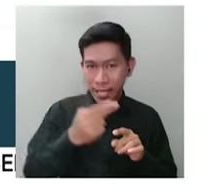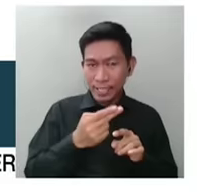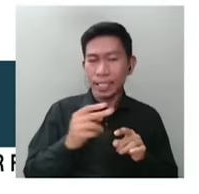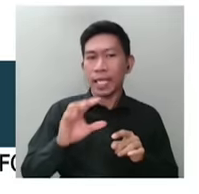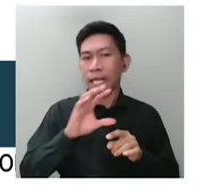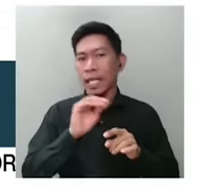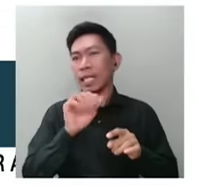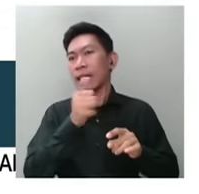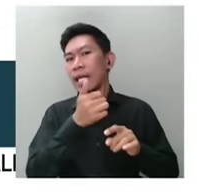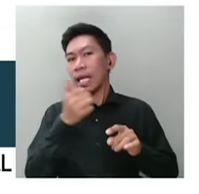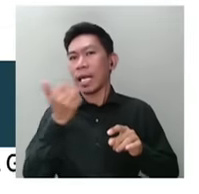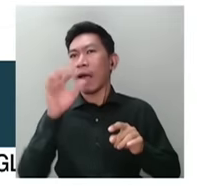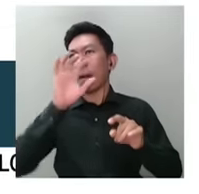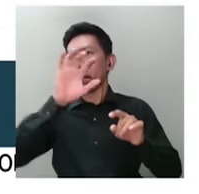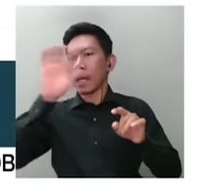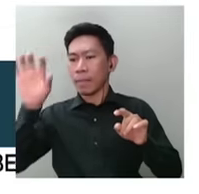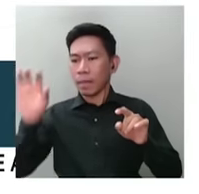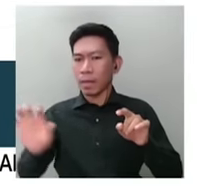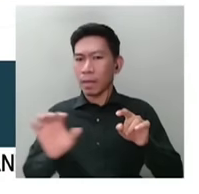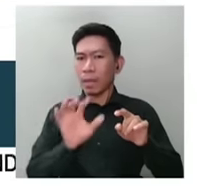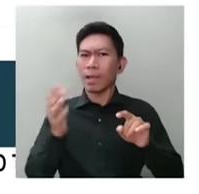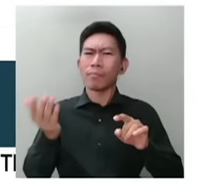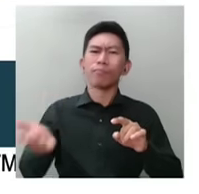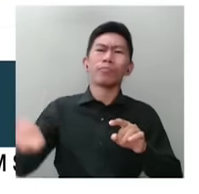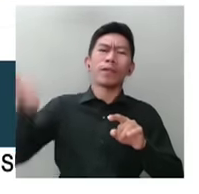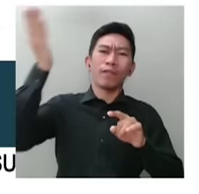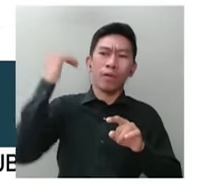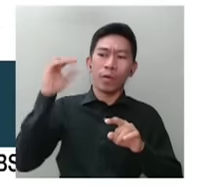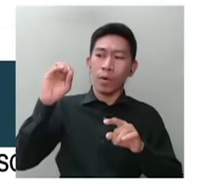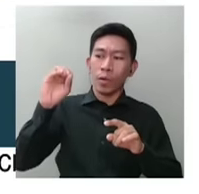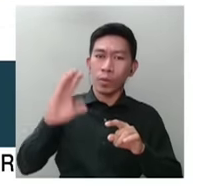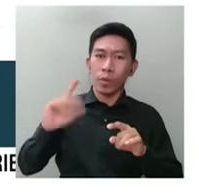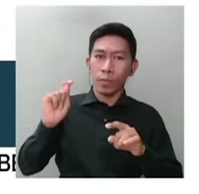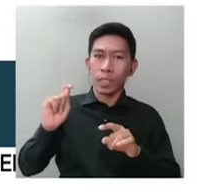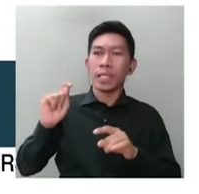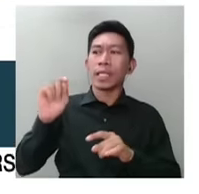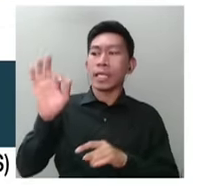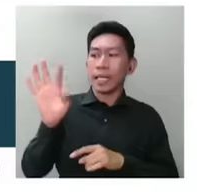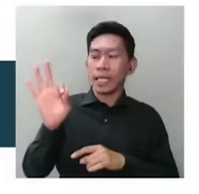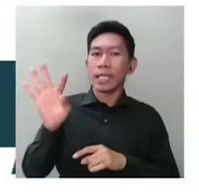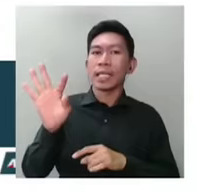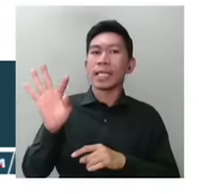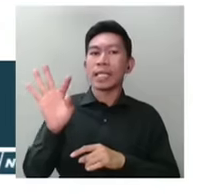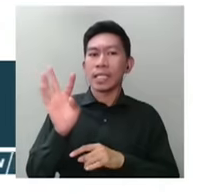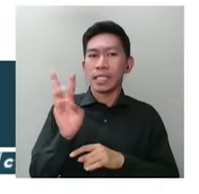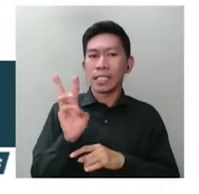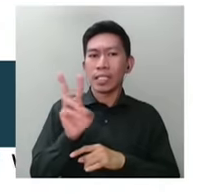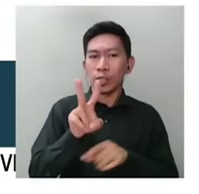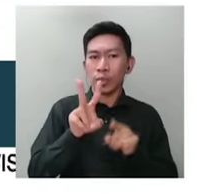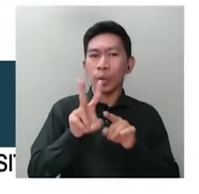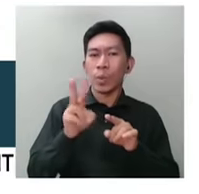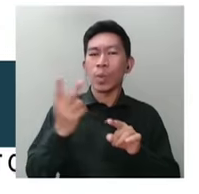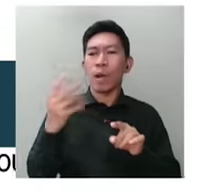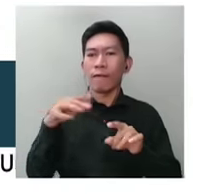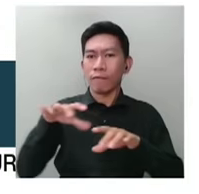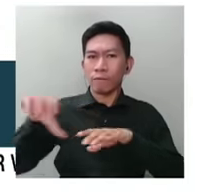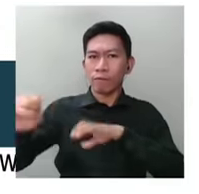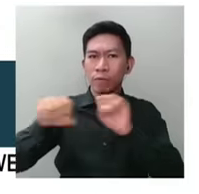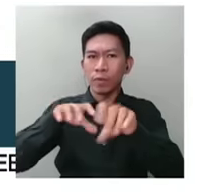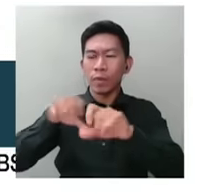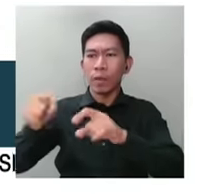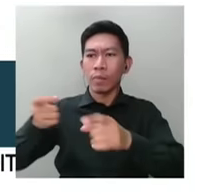was able to take control during that October 1962 mm-hmm. border clash with India,